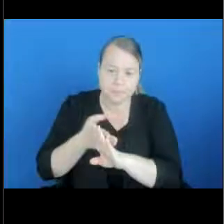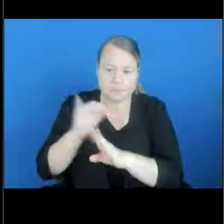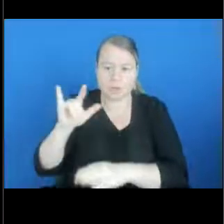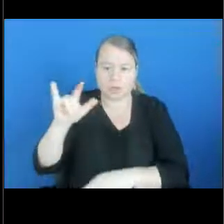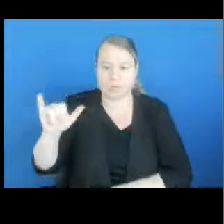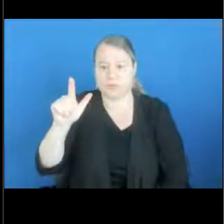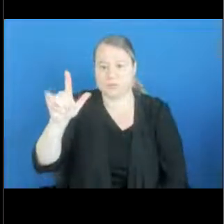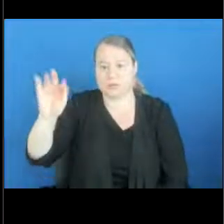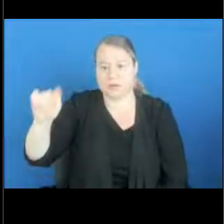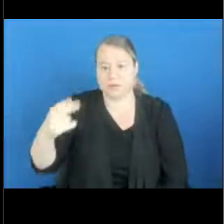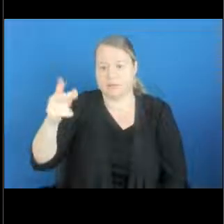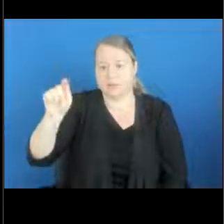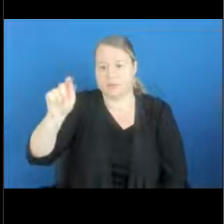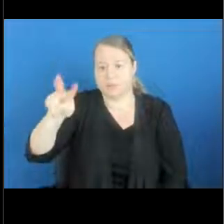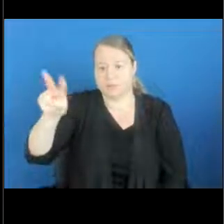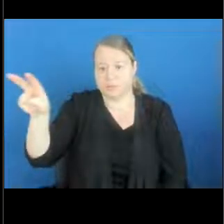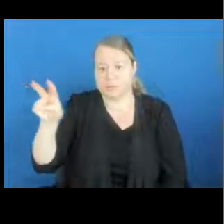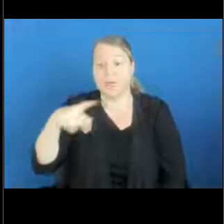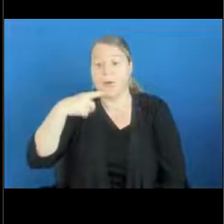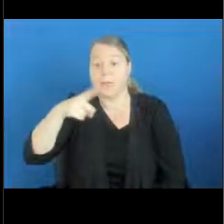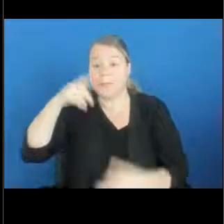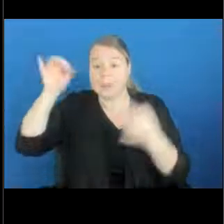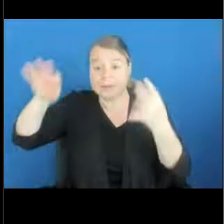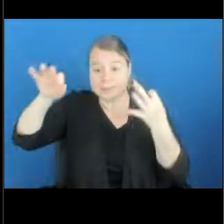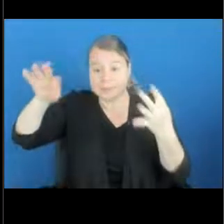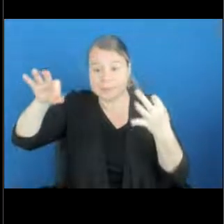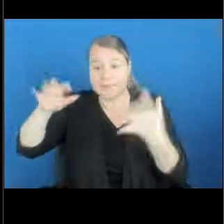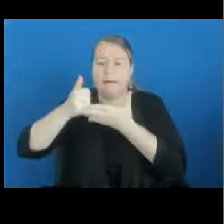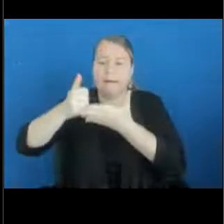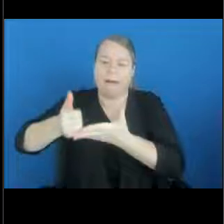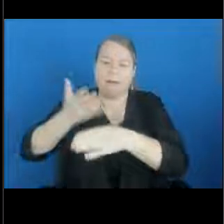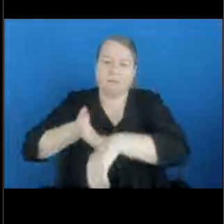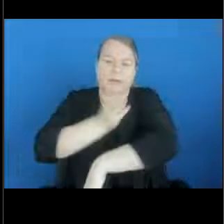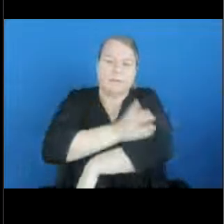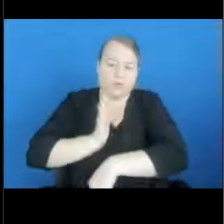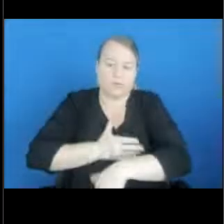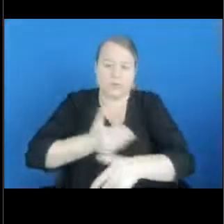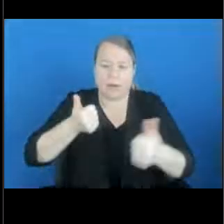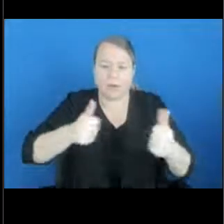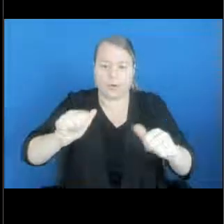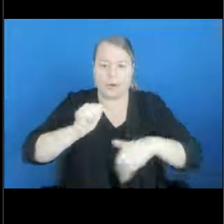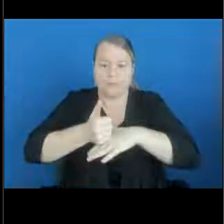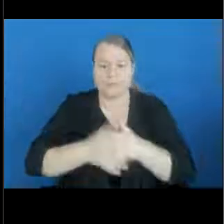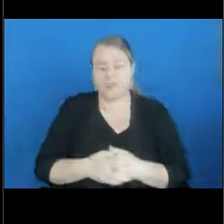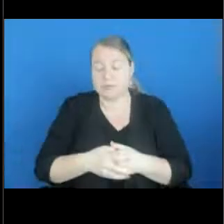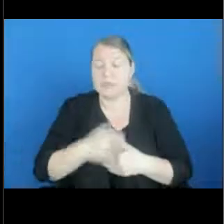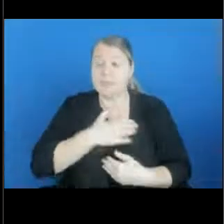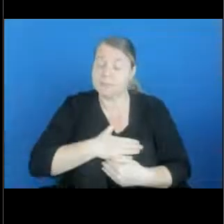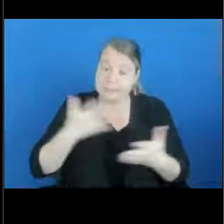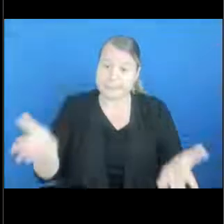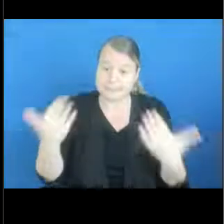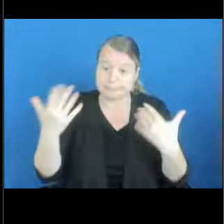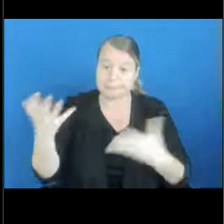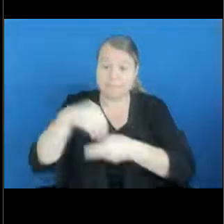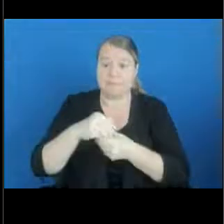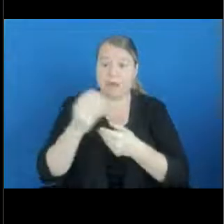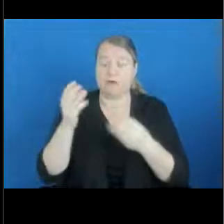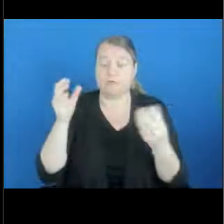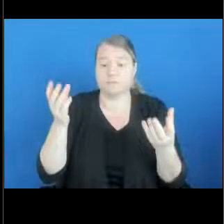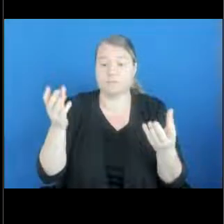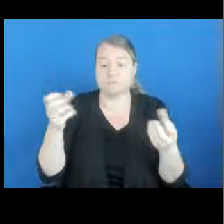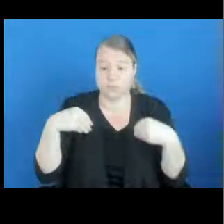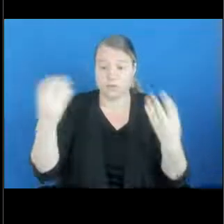2022, and public input helps make our efforts better. So please get involved and provide your feedback.